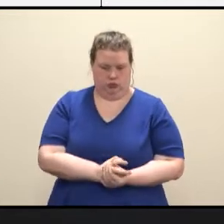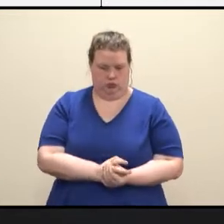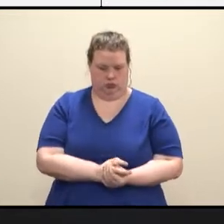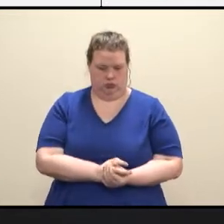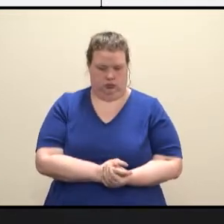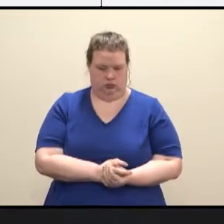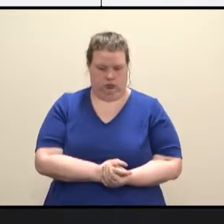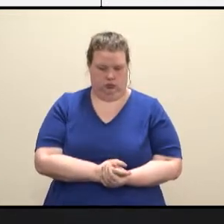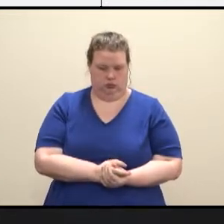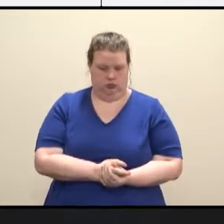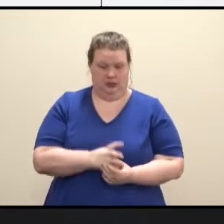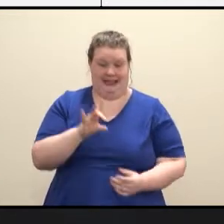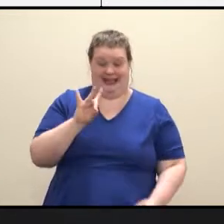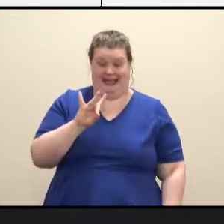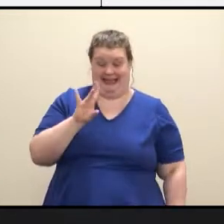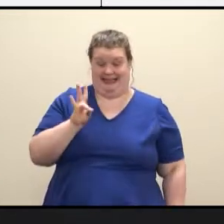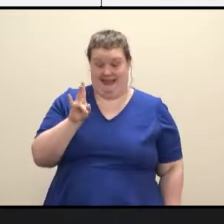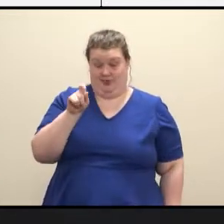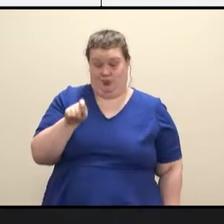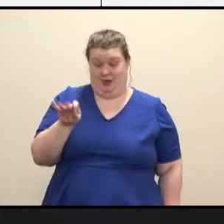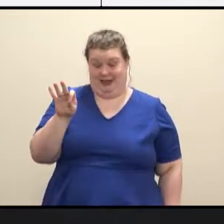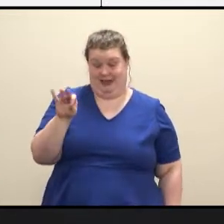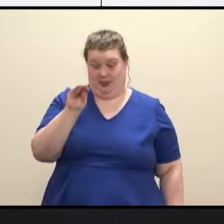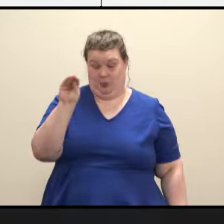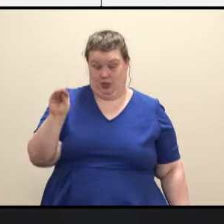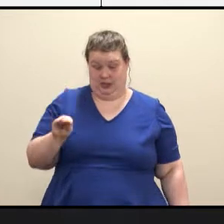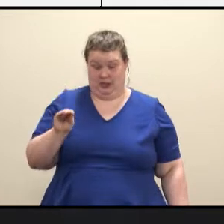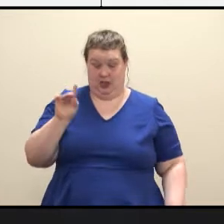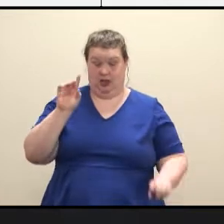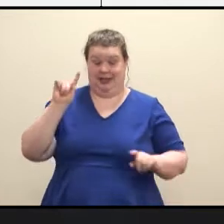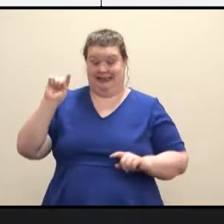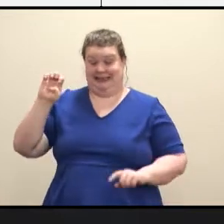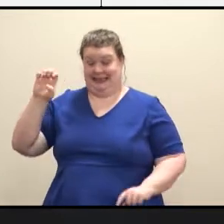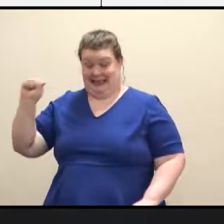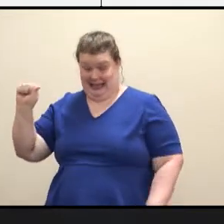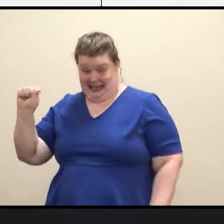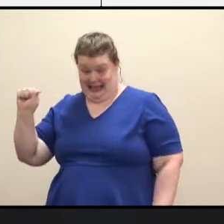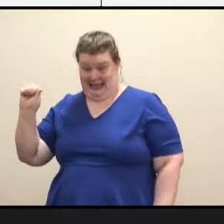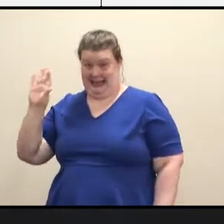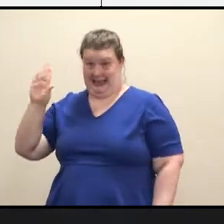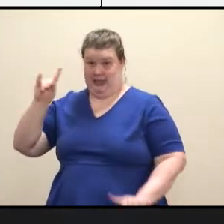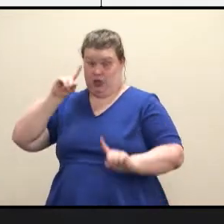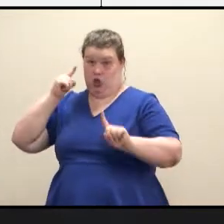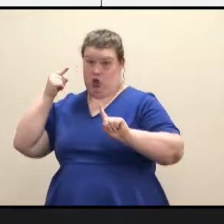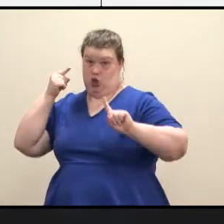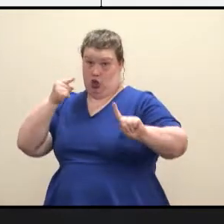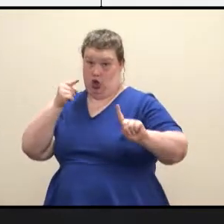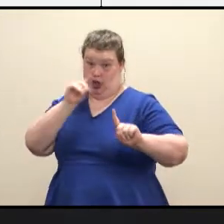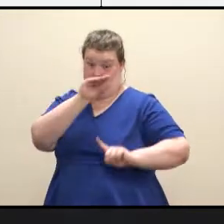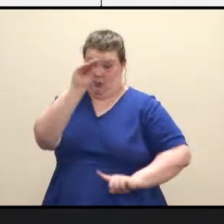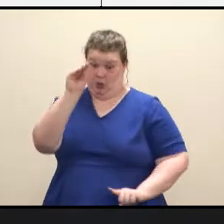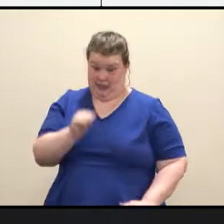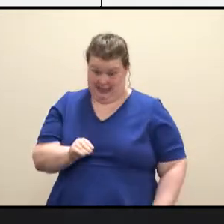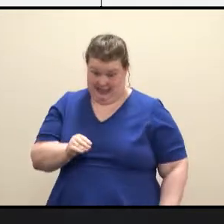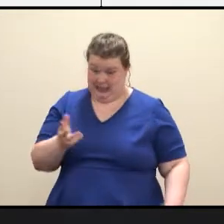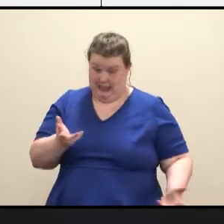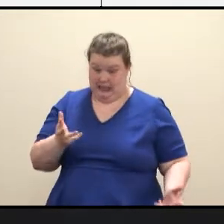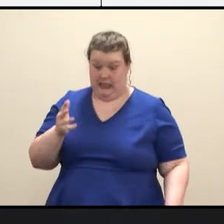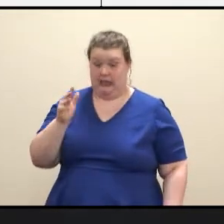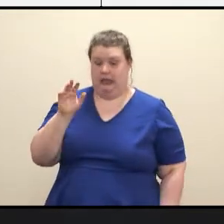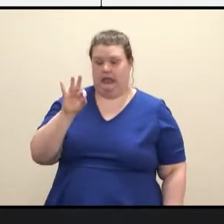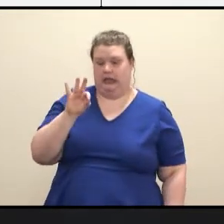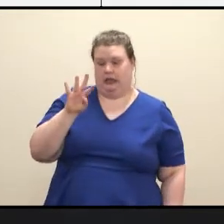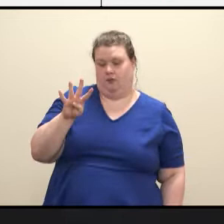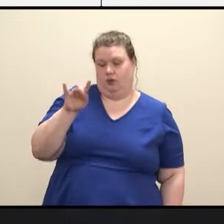of 87.9%. The target percentage based on the 2019-20 ADA